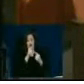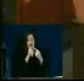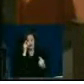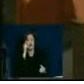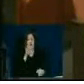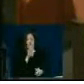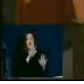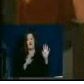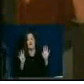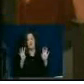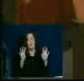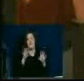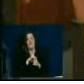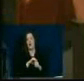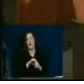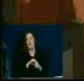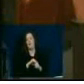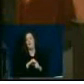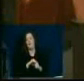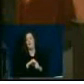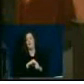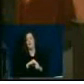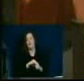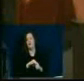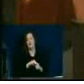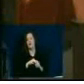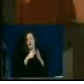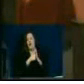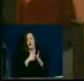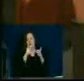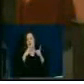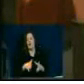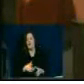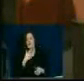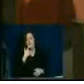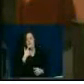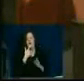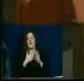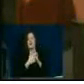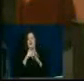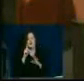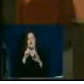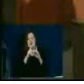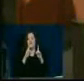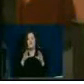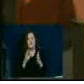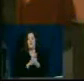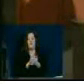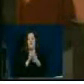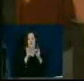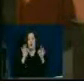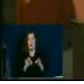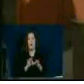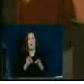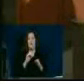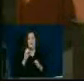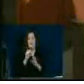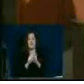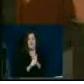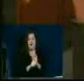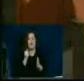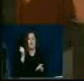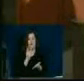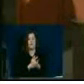was a 5-4 vote. Law Director Armstrong said it was a legal document. It was approved by the board by state statute.